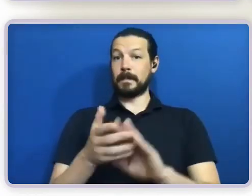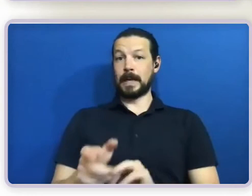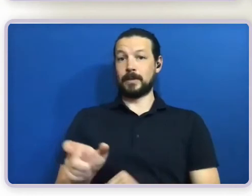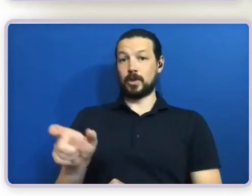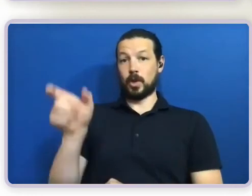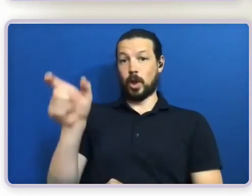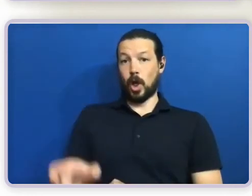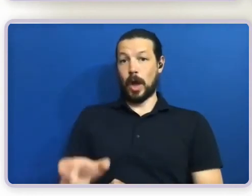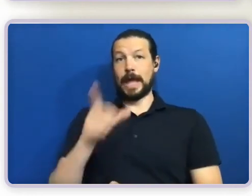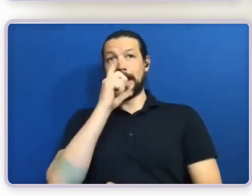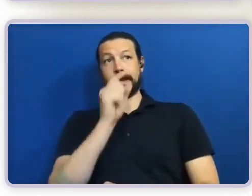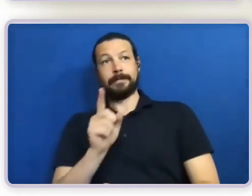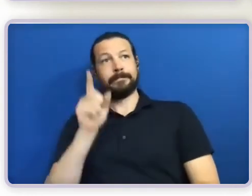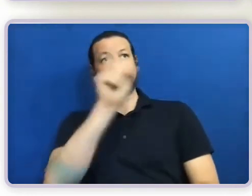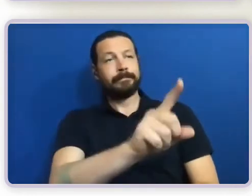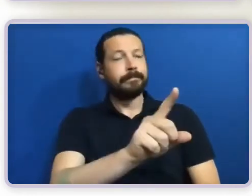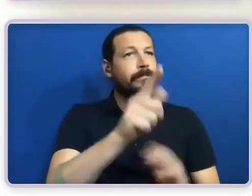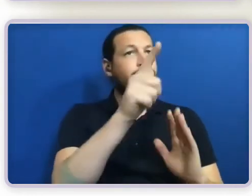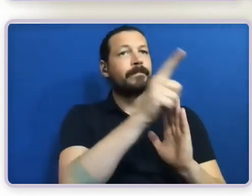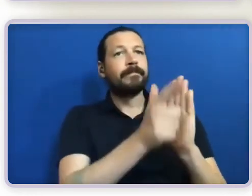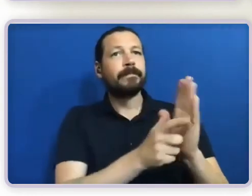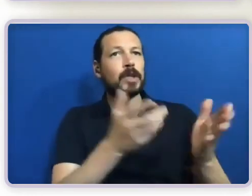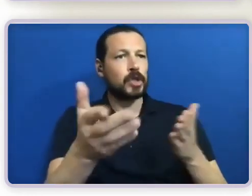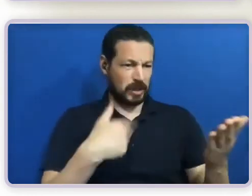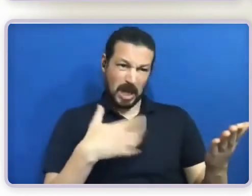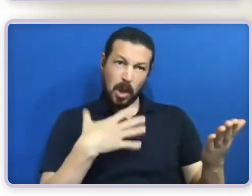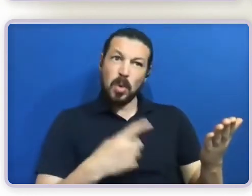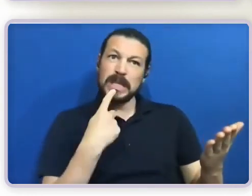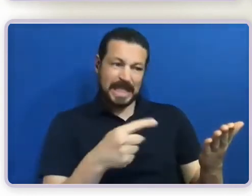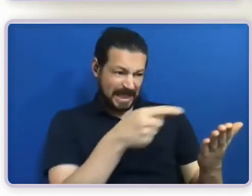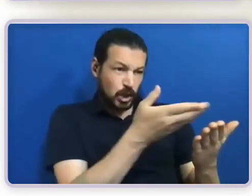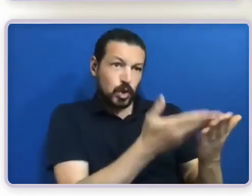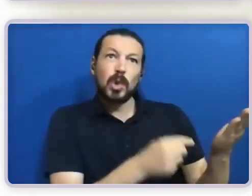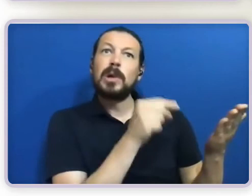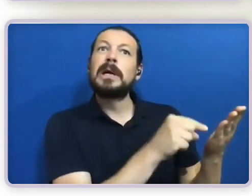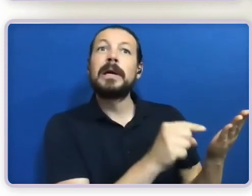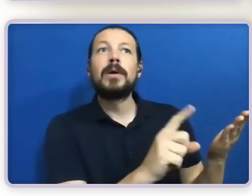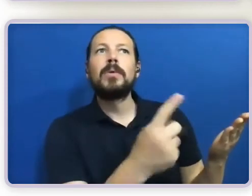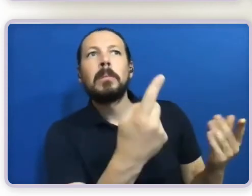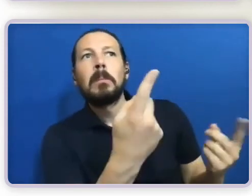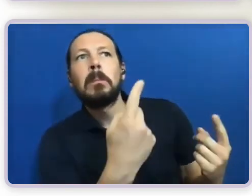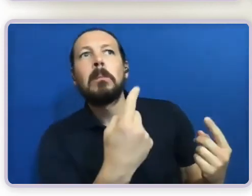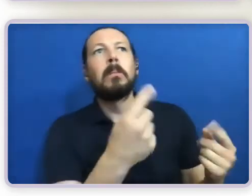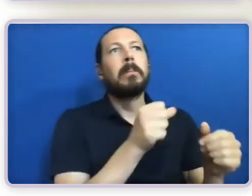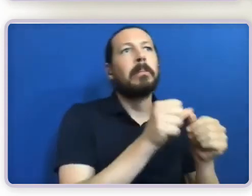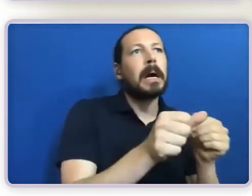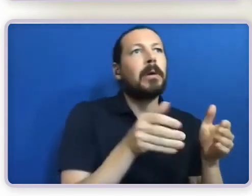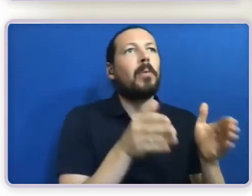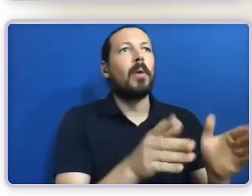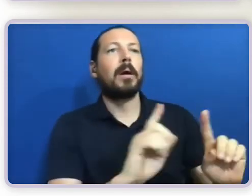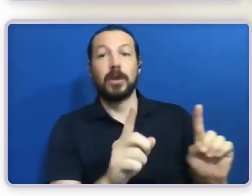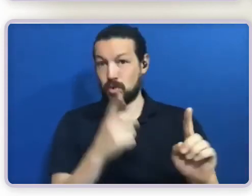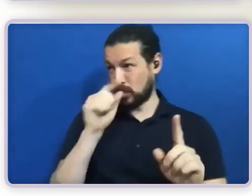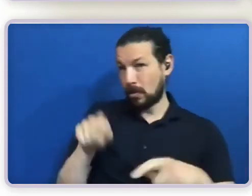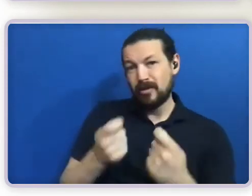story I want to share, and then you guys can sort of advise them what might happen afterwards, or